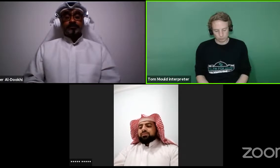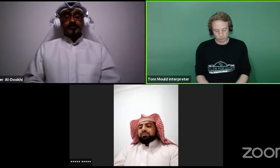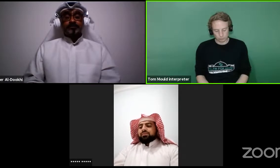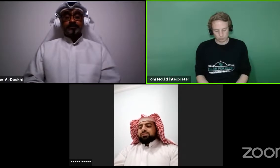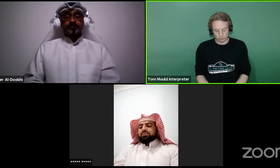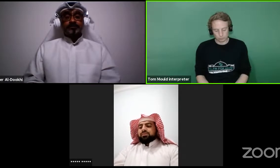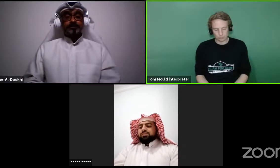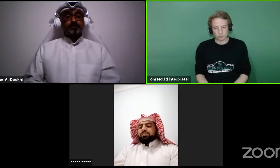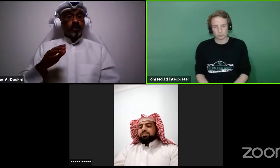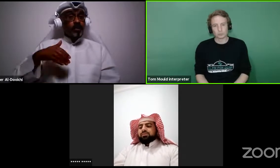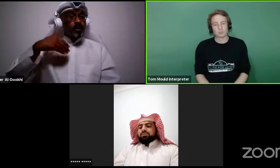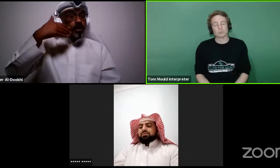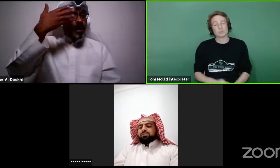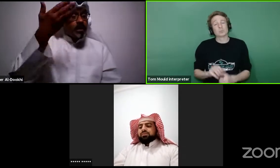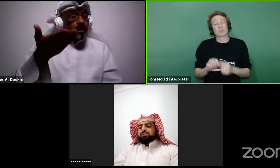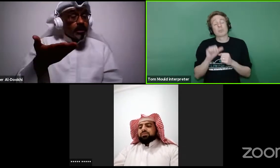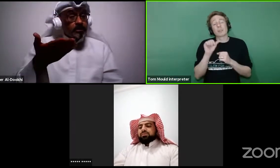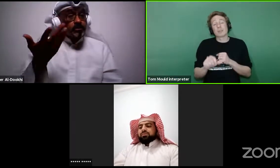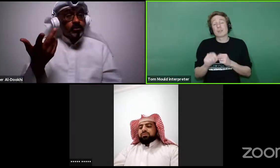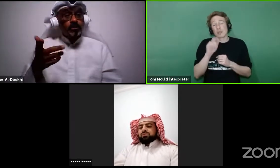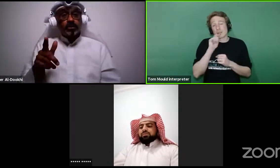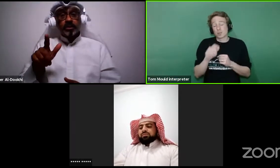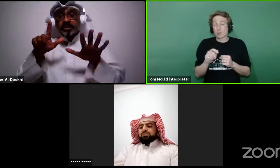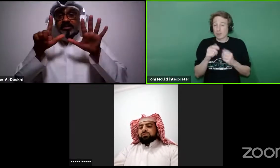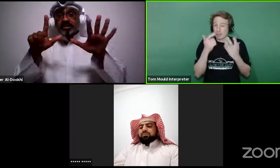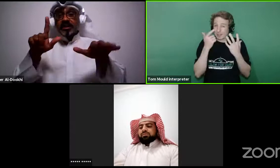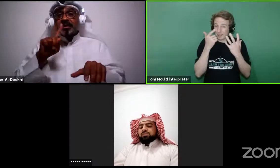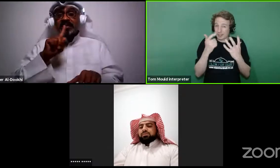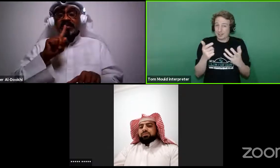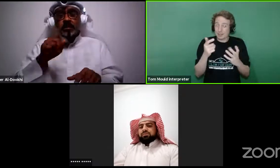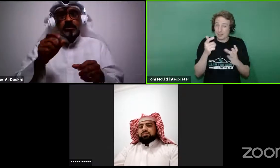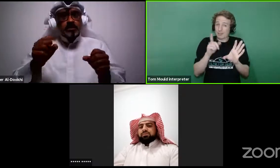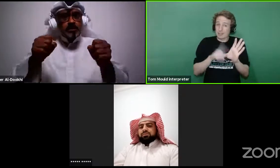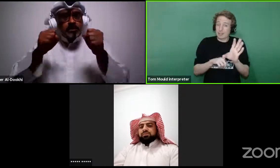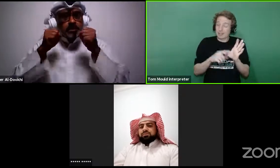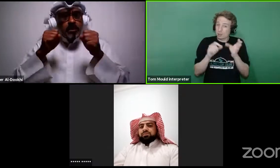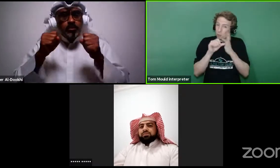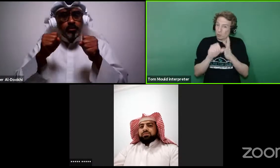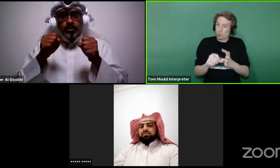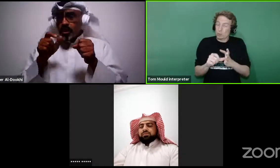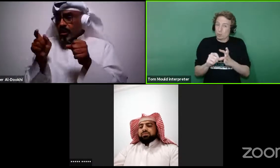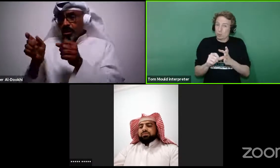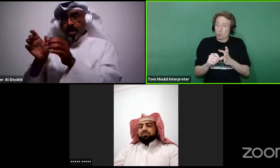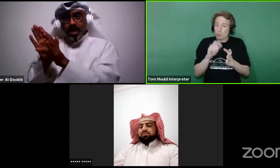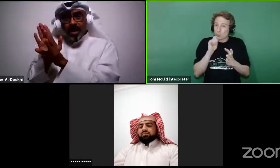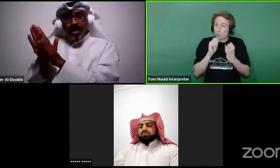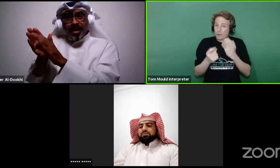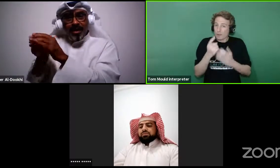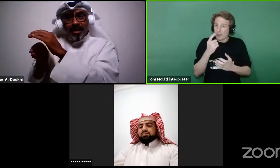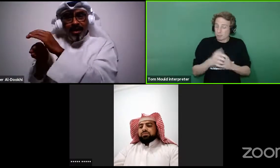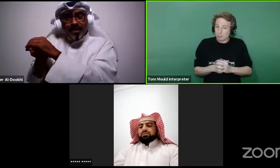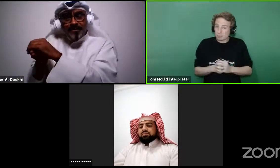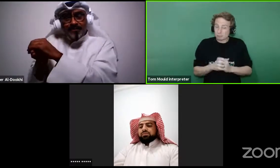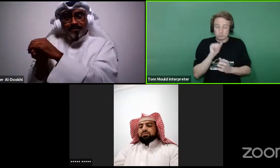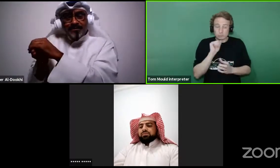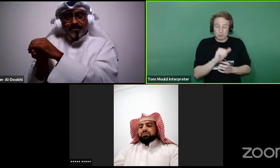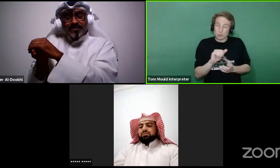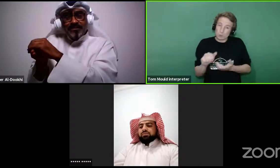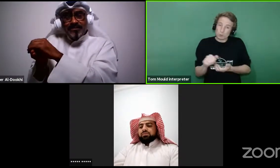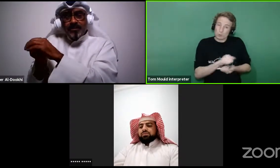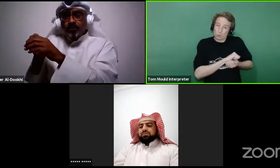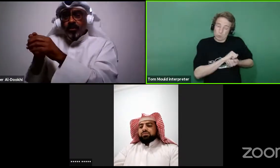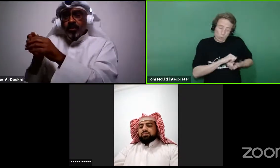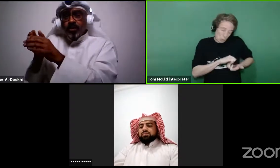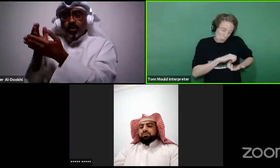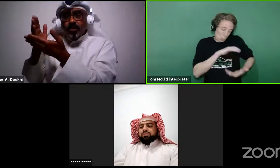Then will come after that 7 hard years, which will devour what you had stored up in advance for